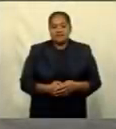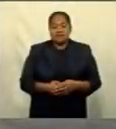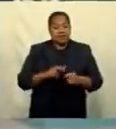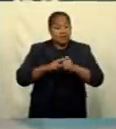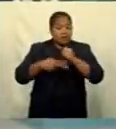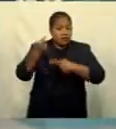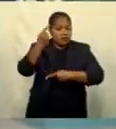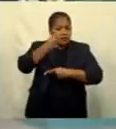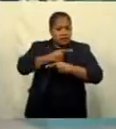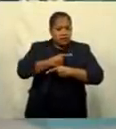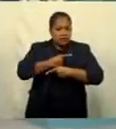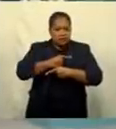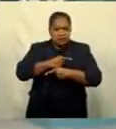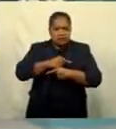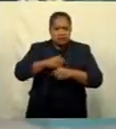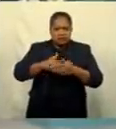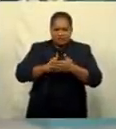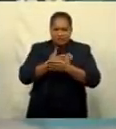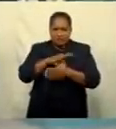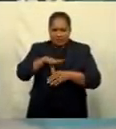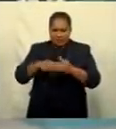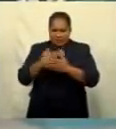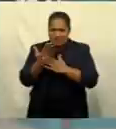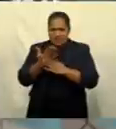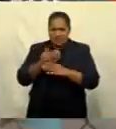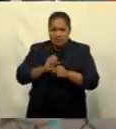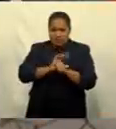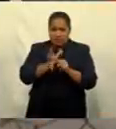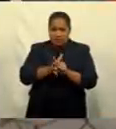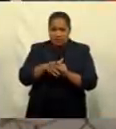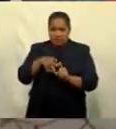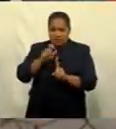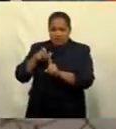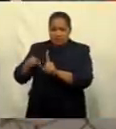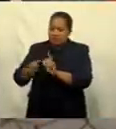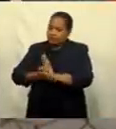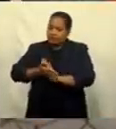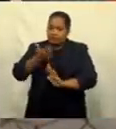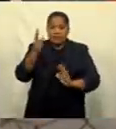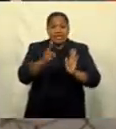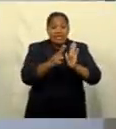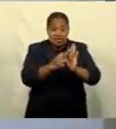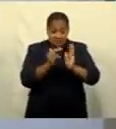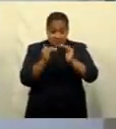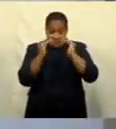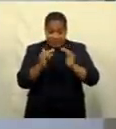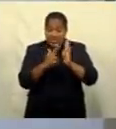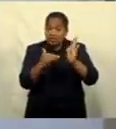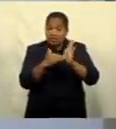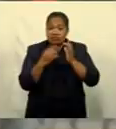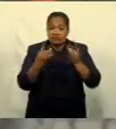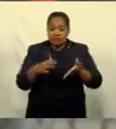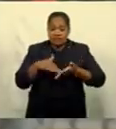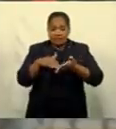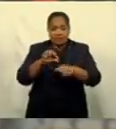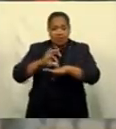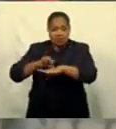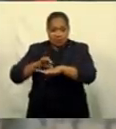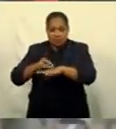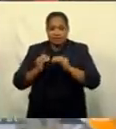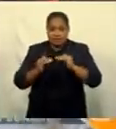In the news tonight, daily COVID cases still high. New Zealand ready to assist hospitals.